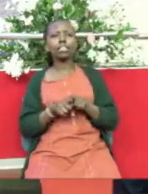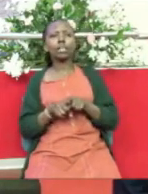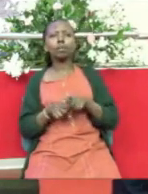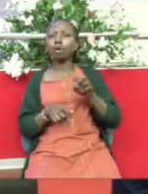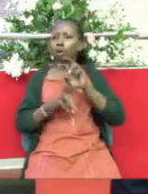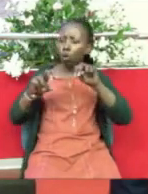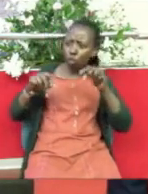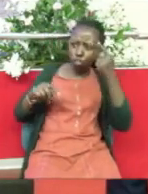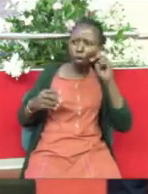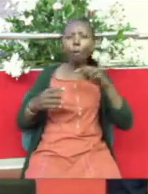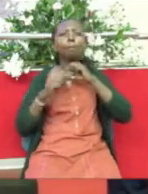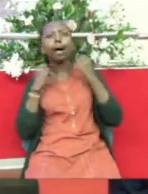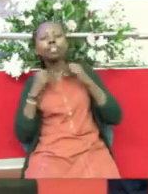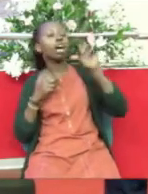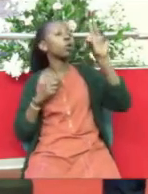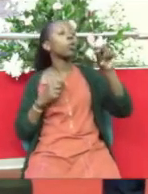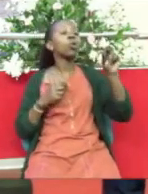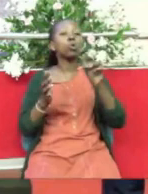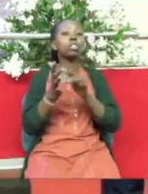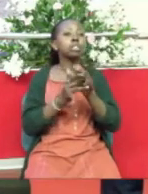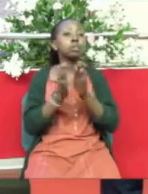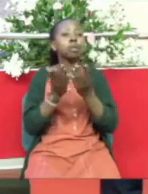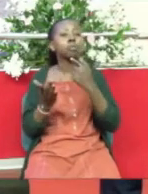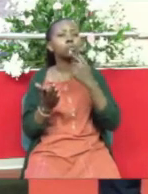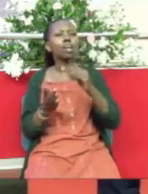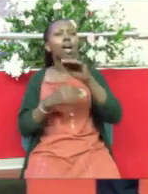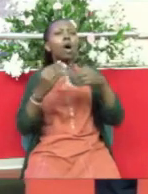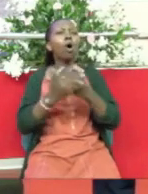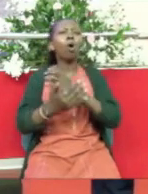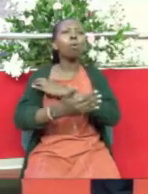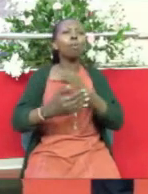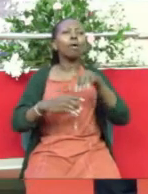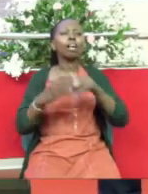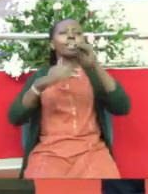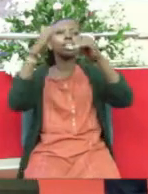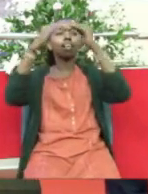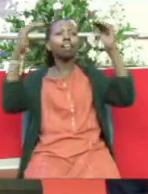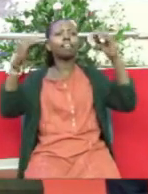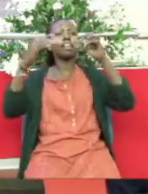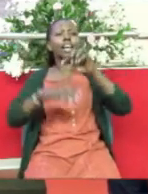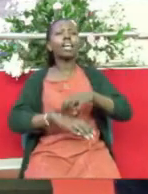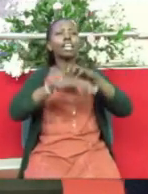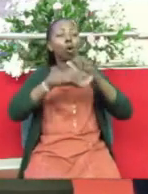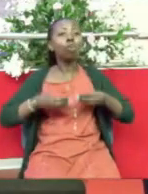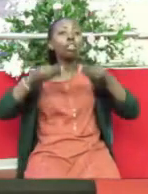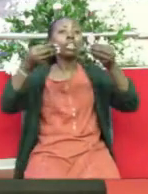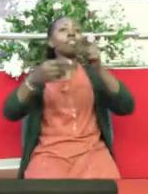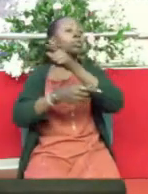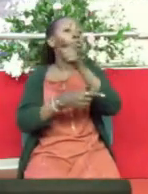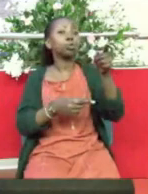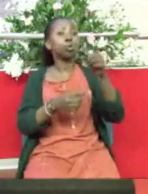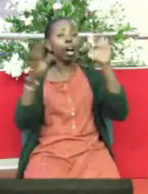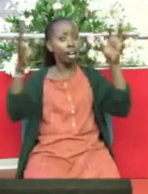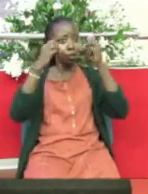for your pastor, you look for who? No, the Bible says that all power in heaven and earth has been given to you.